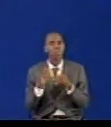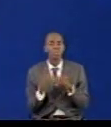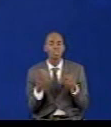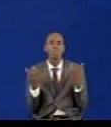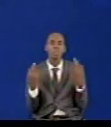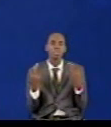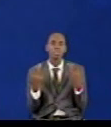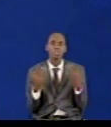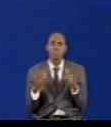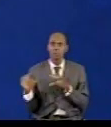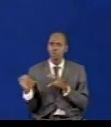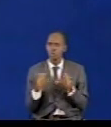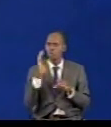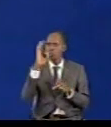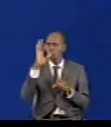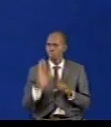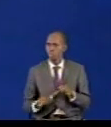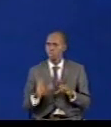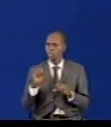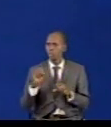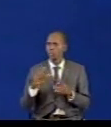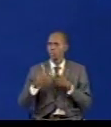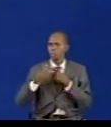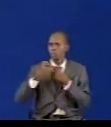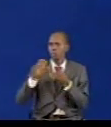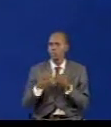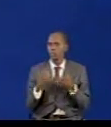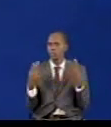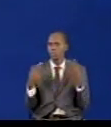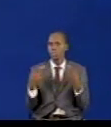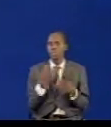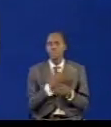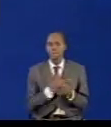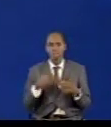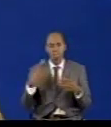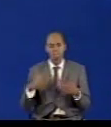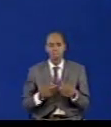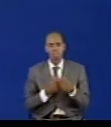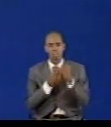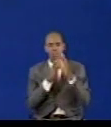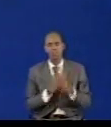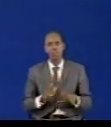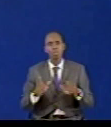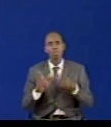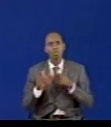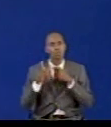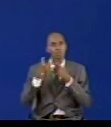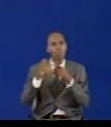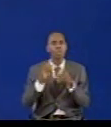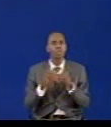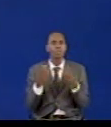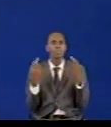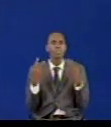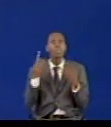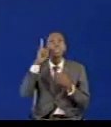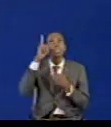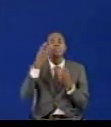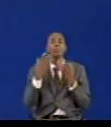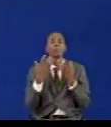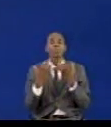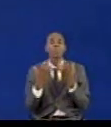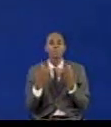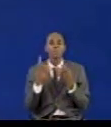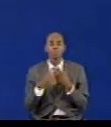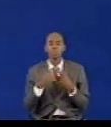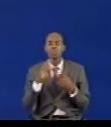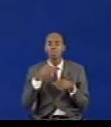preachers run in vain, and the apostle would have run in vain. He wanted to make sure of